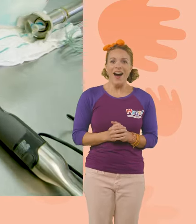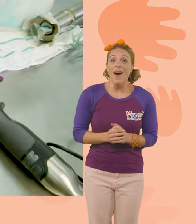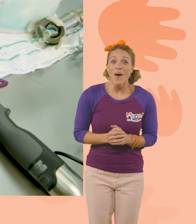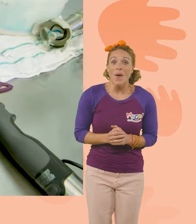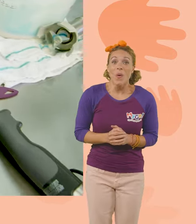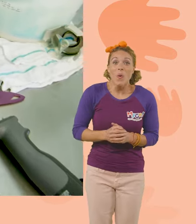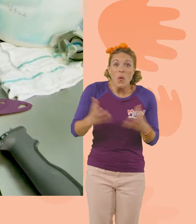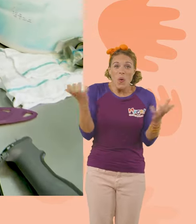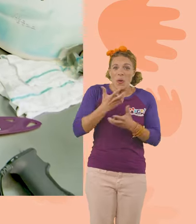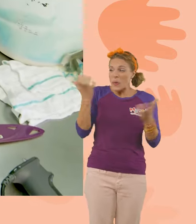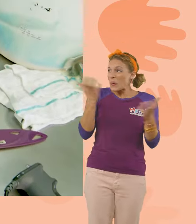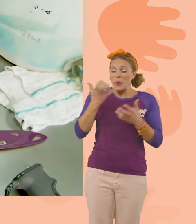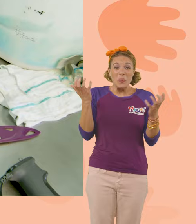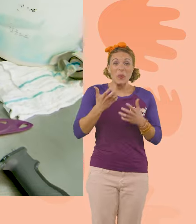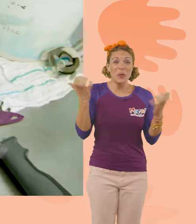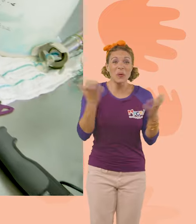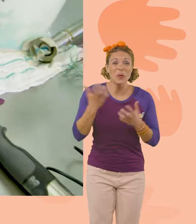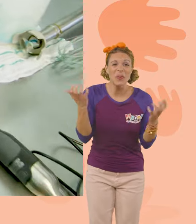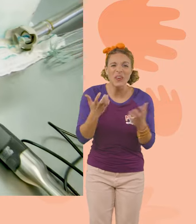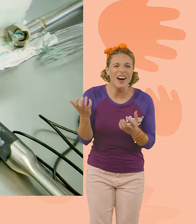Okay, whoa!